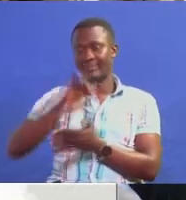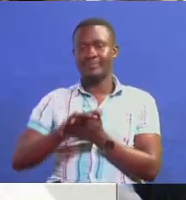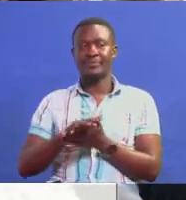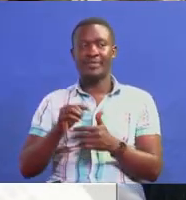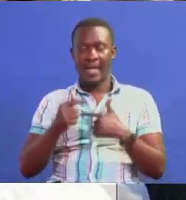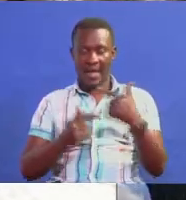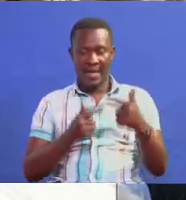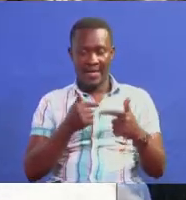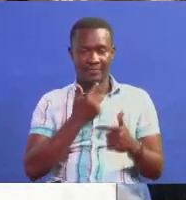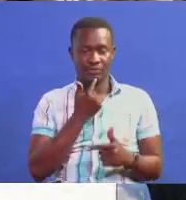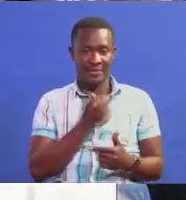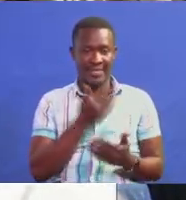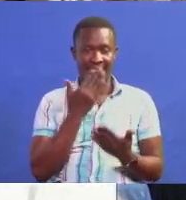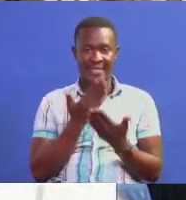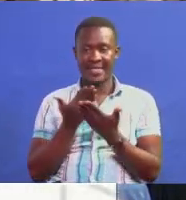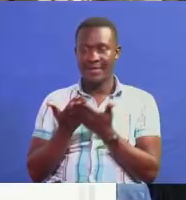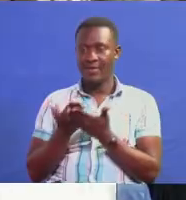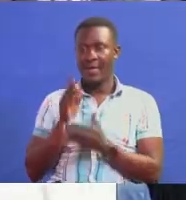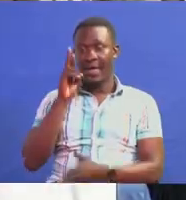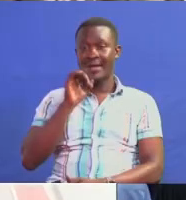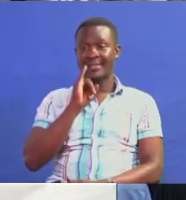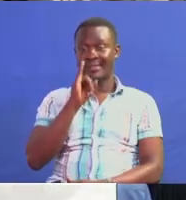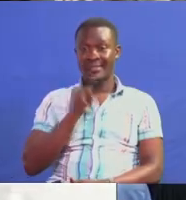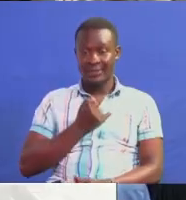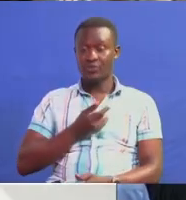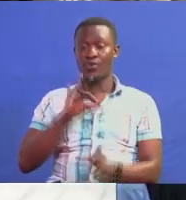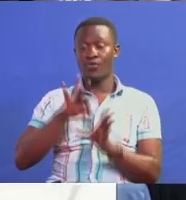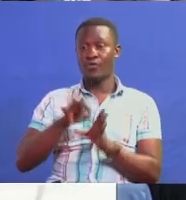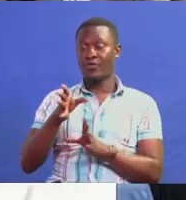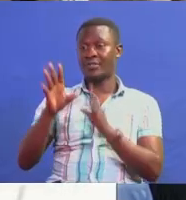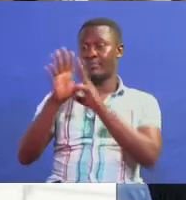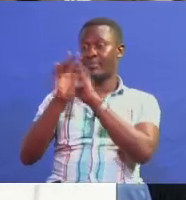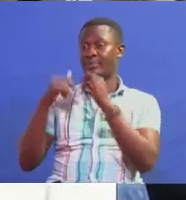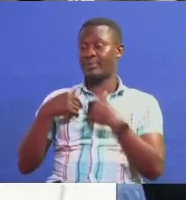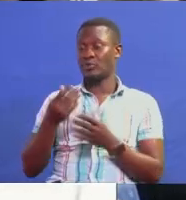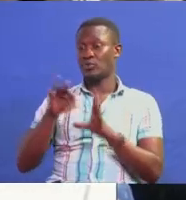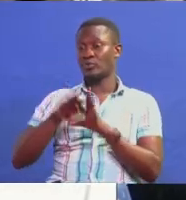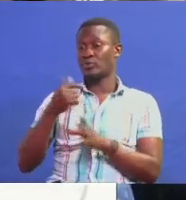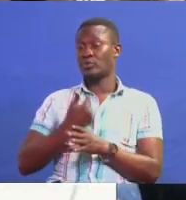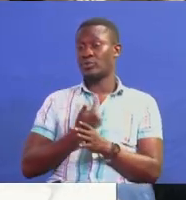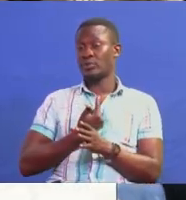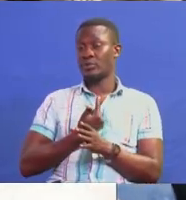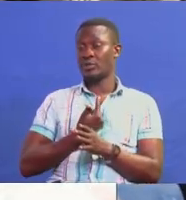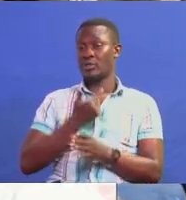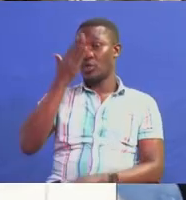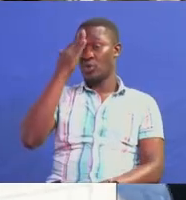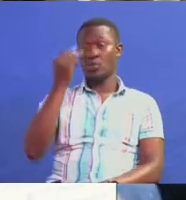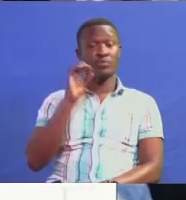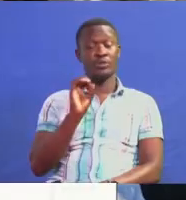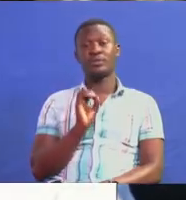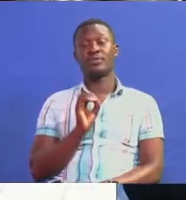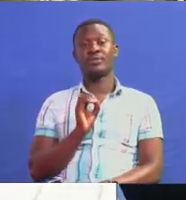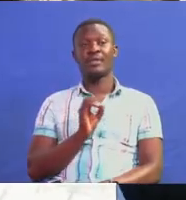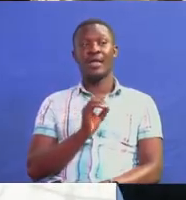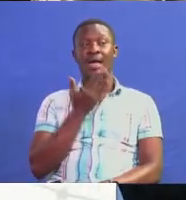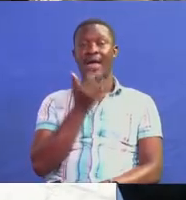hapa kusema asanti kwa sababu mkipigia huyu rais kura, mlinipigia mimi na hamkuwa mmeniona.